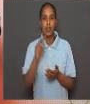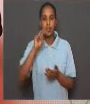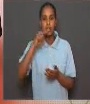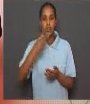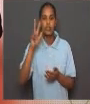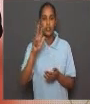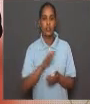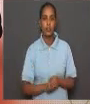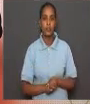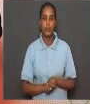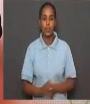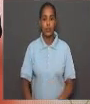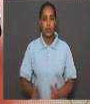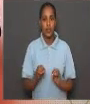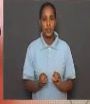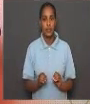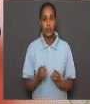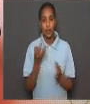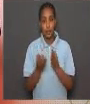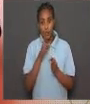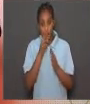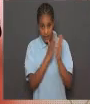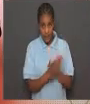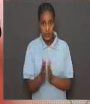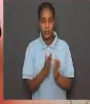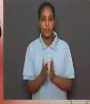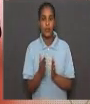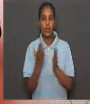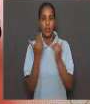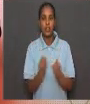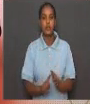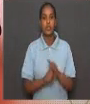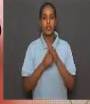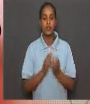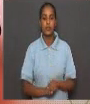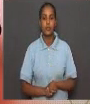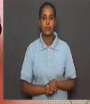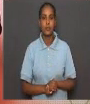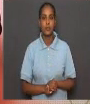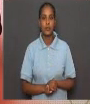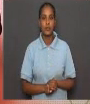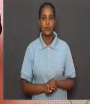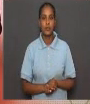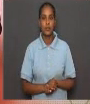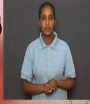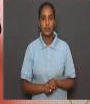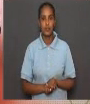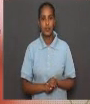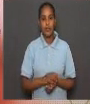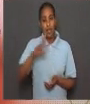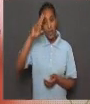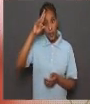ammonia. Students, if you are ready, let us begin. The